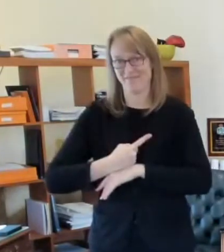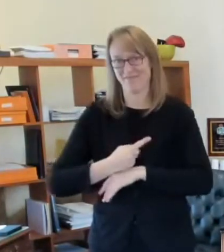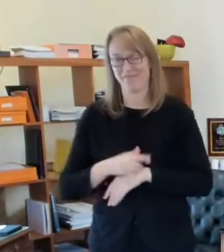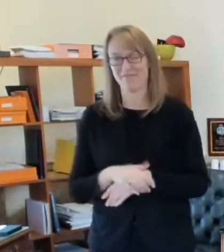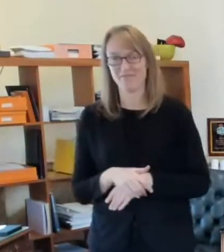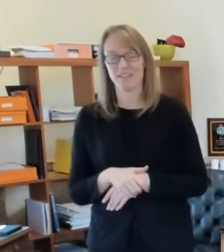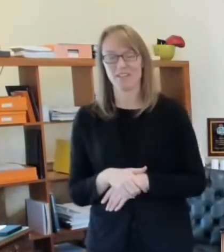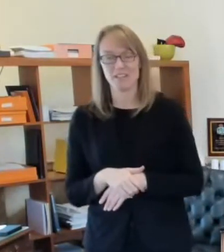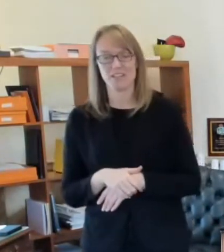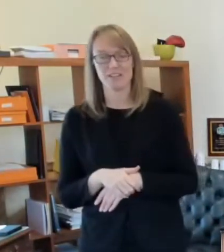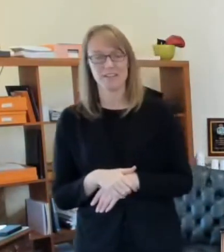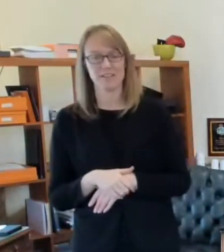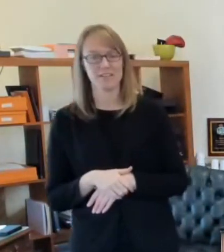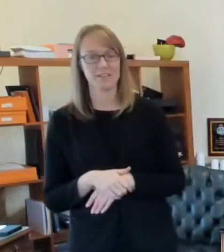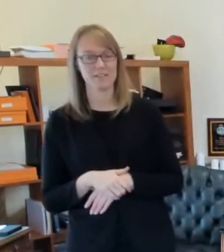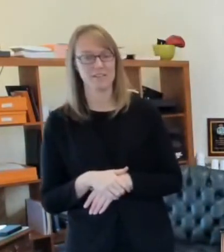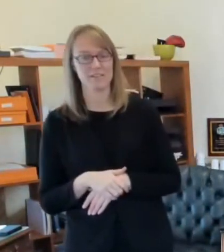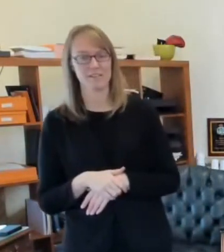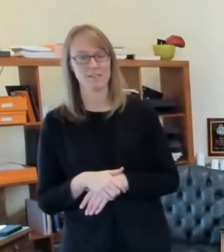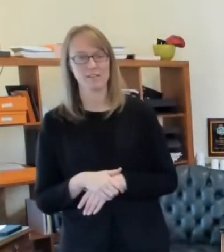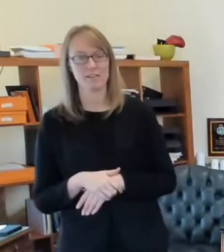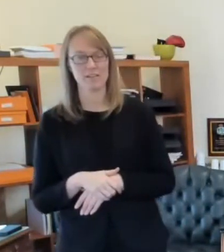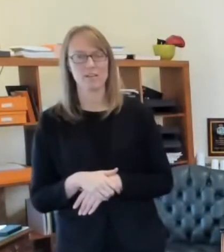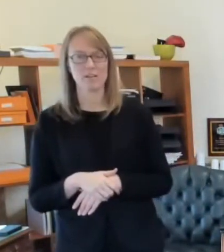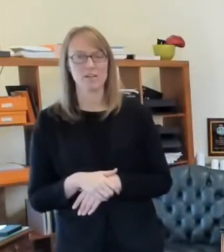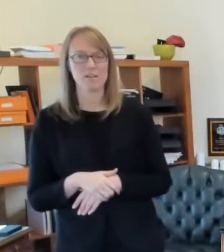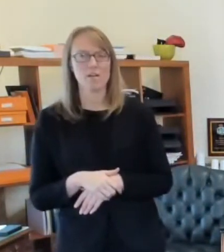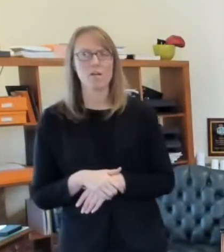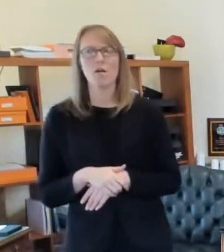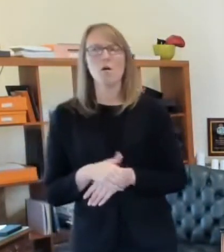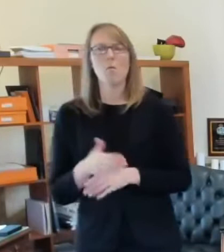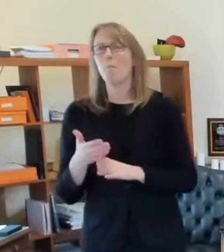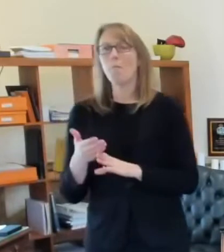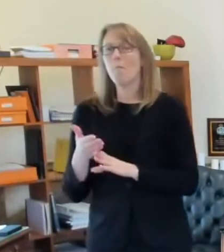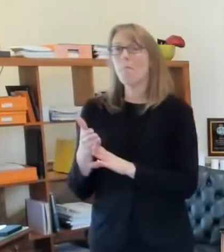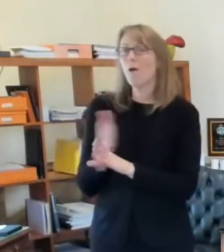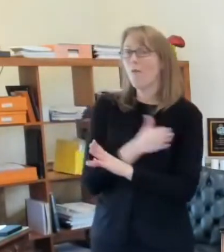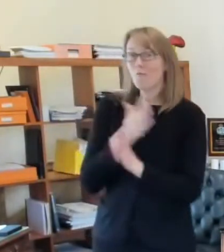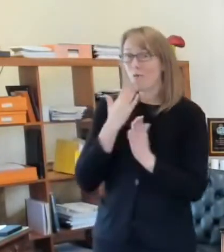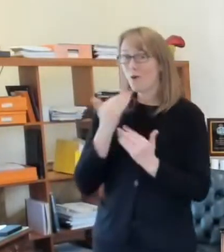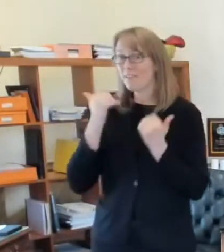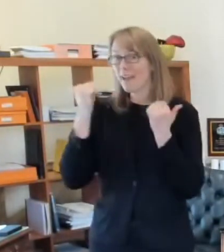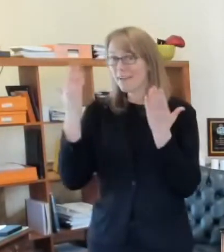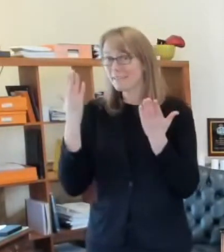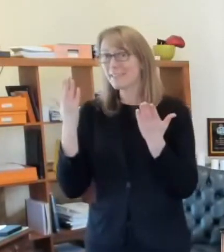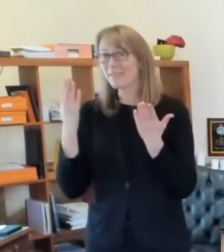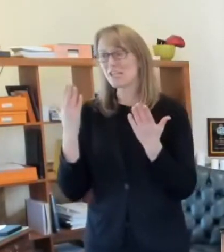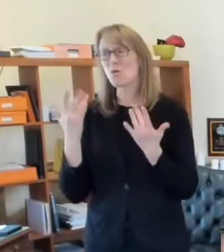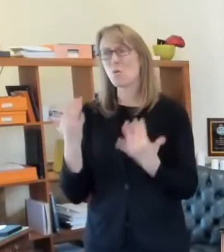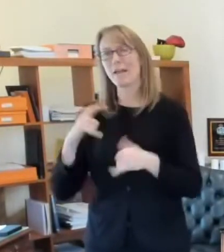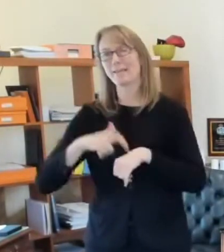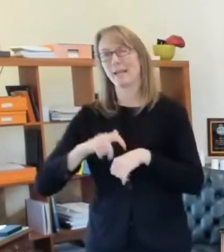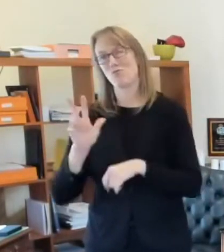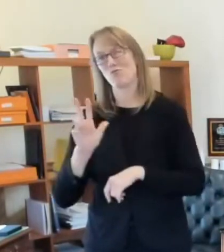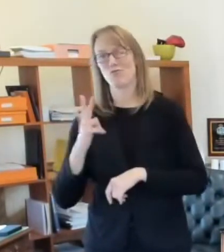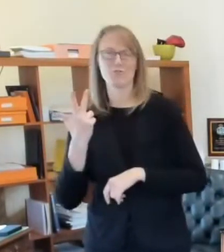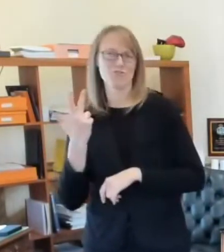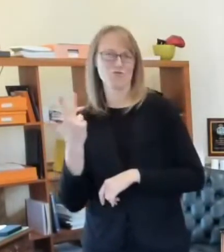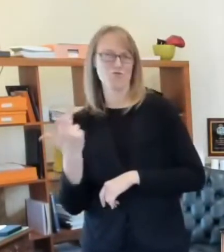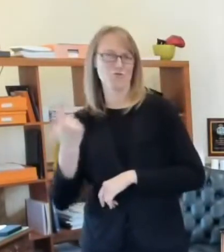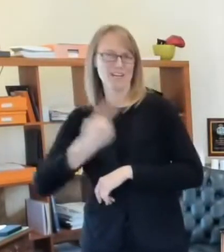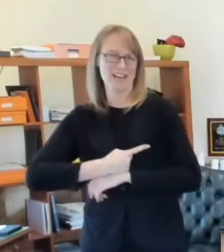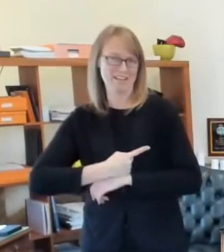I'm gonna look back here a little bit, we were down in the 3.5 days category